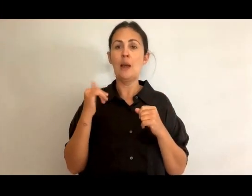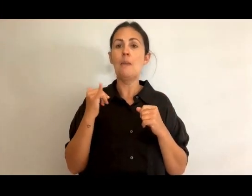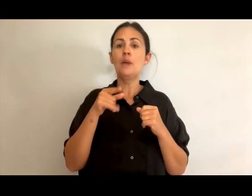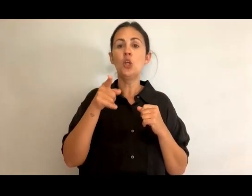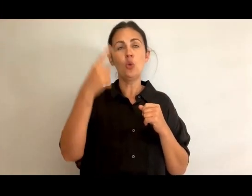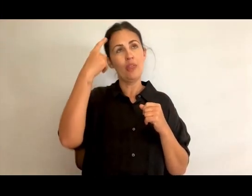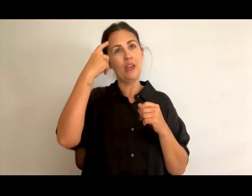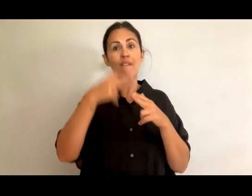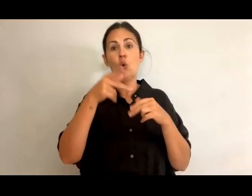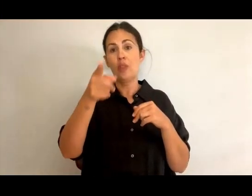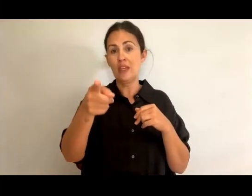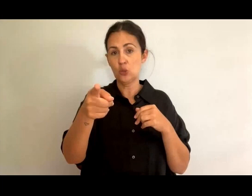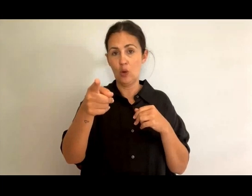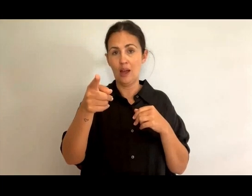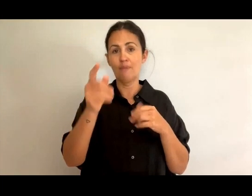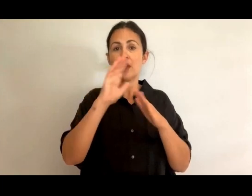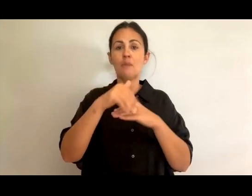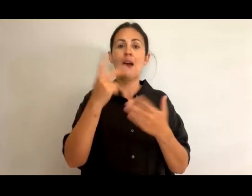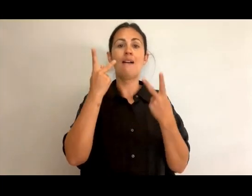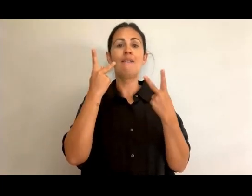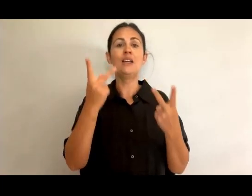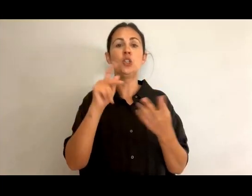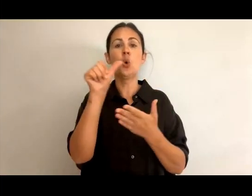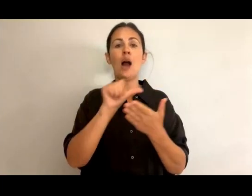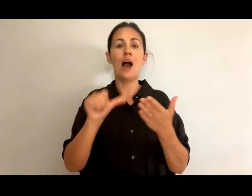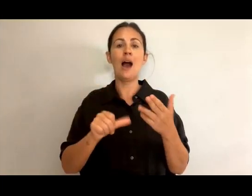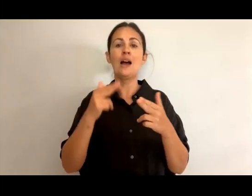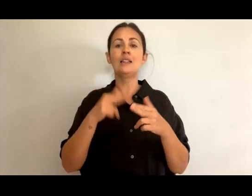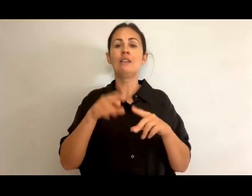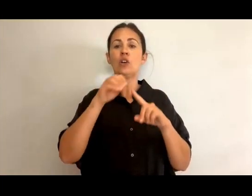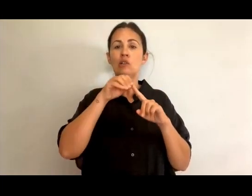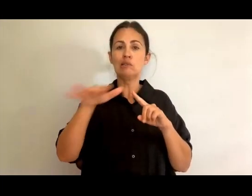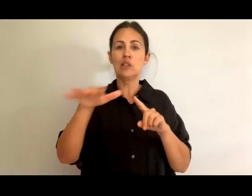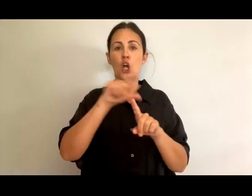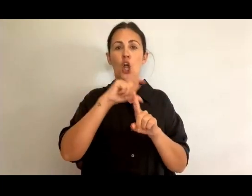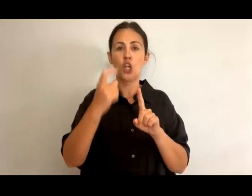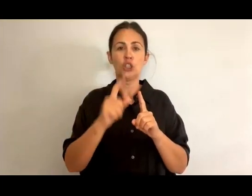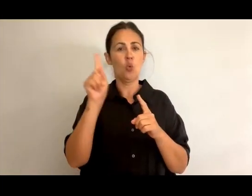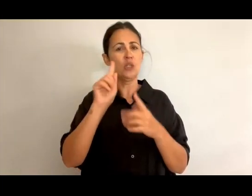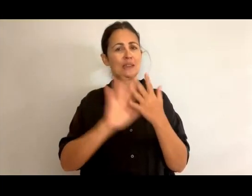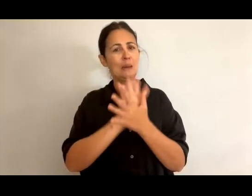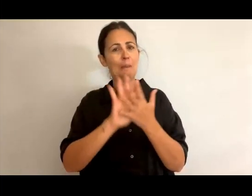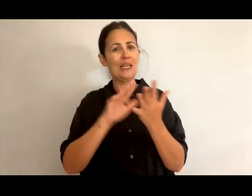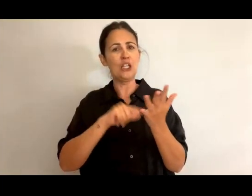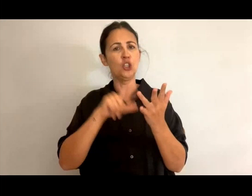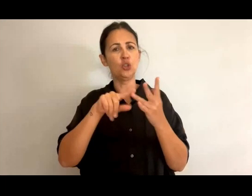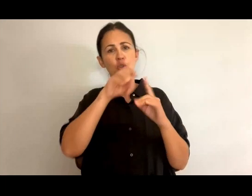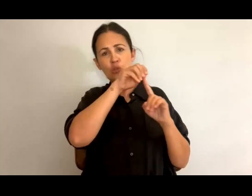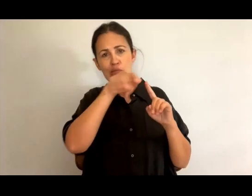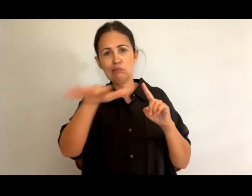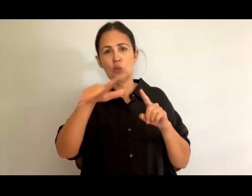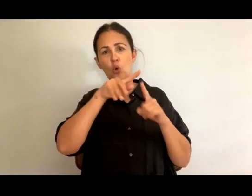visual arts to continue and revitalise culture, what does it mean to continue or revitalise culture? What do we mean by